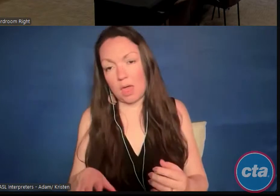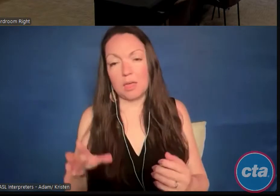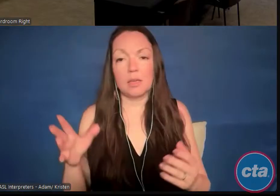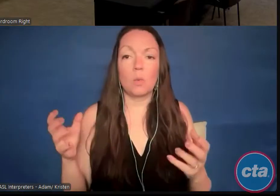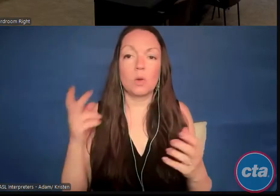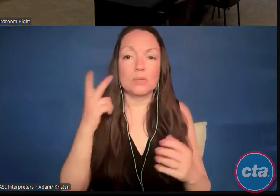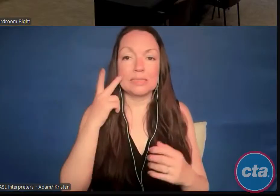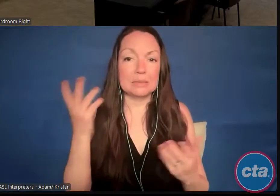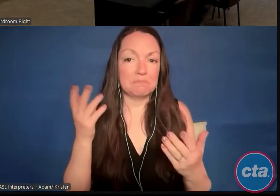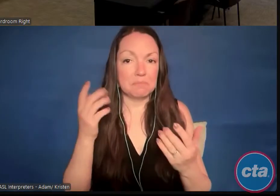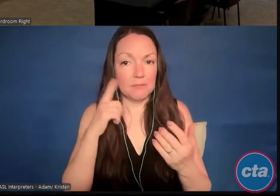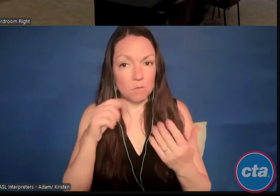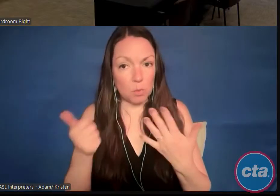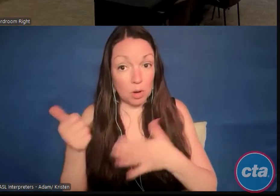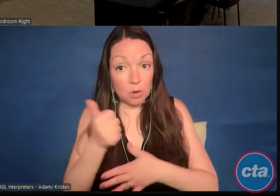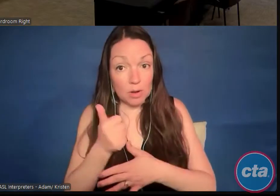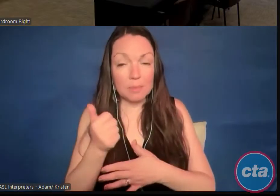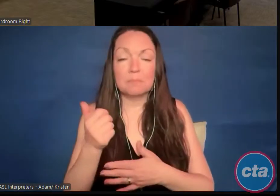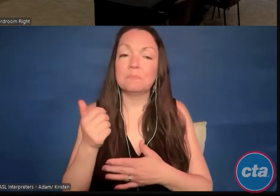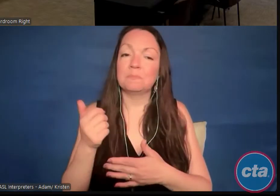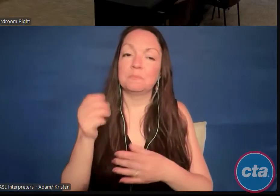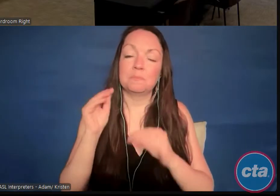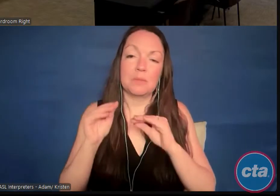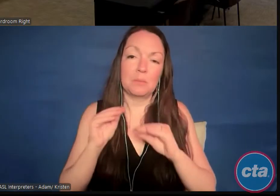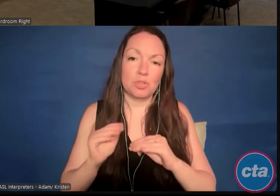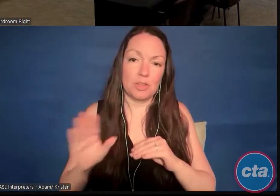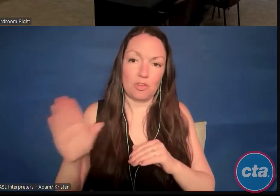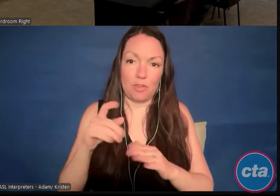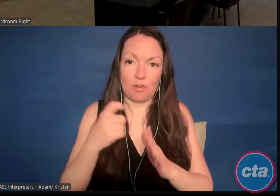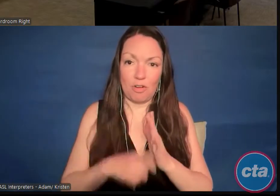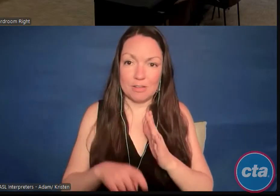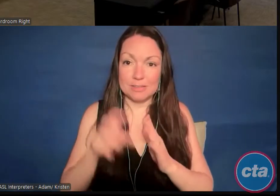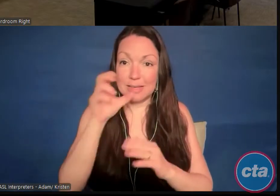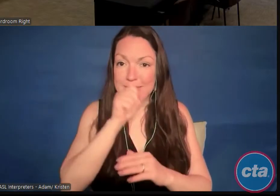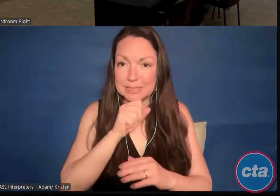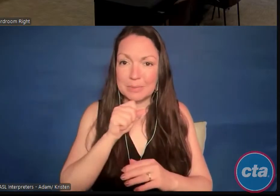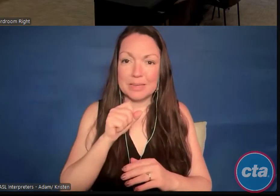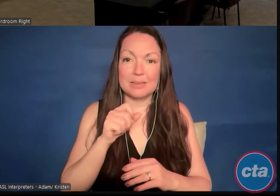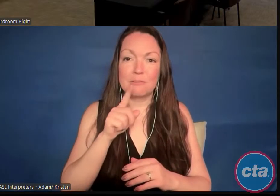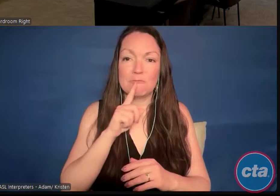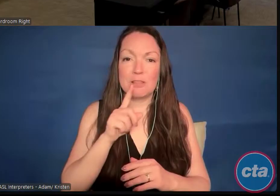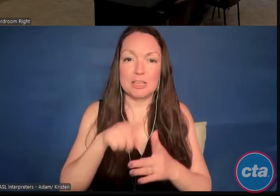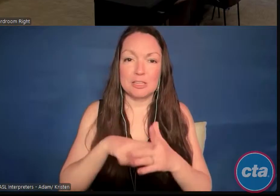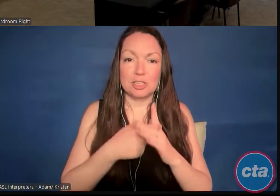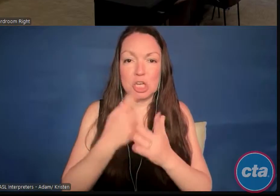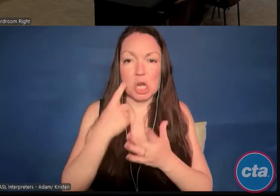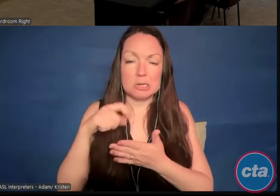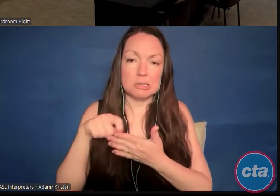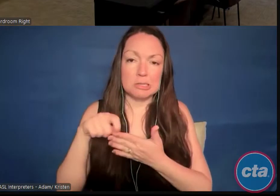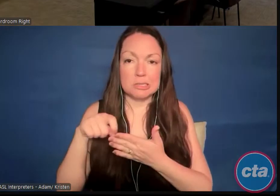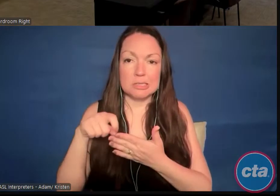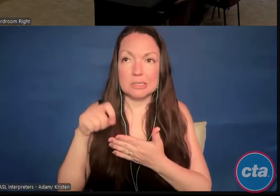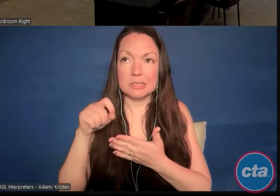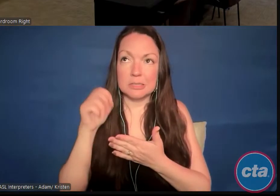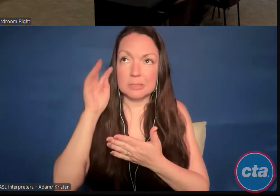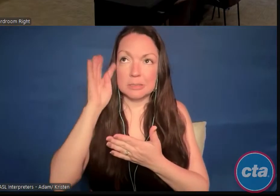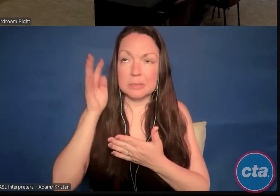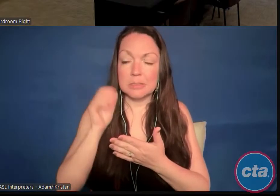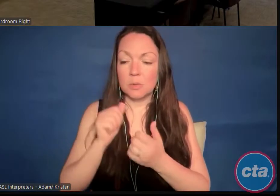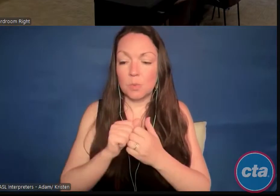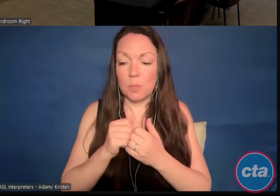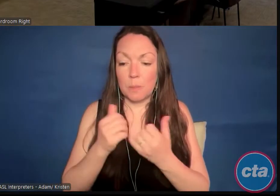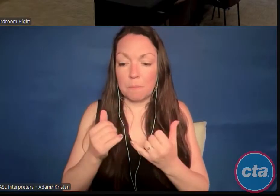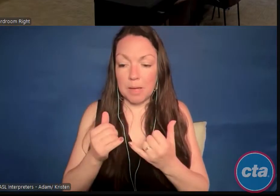as prioritizations. And they've been putting together their cost estimates and sharpening their pencils kind of with modern dollars and design concepts.